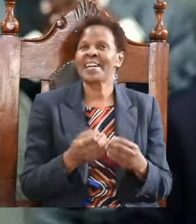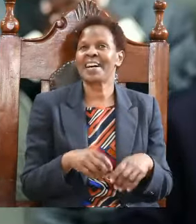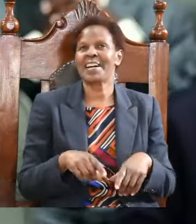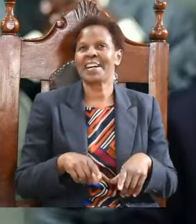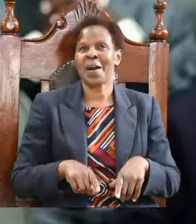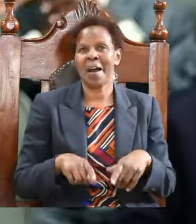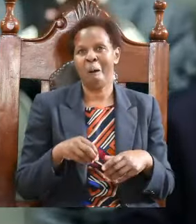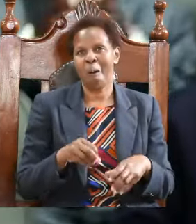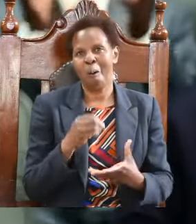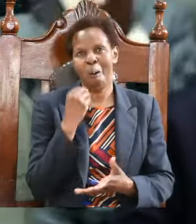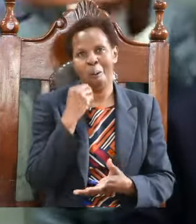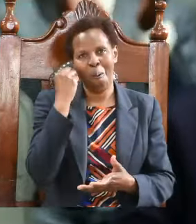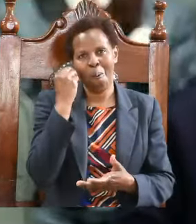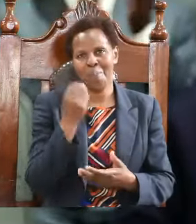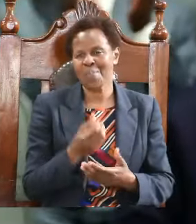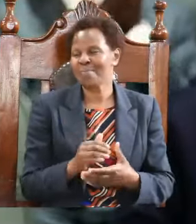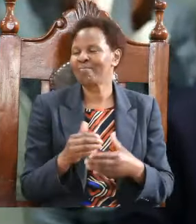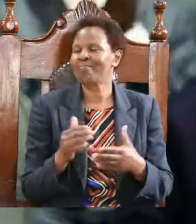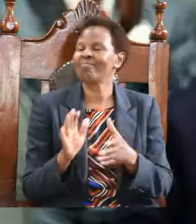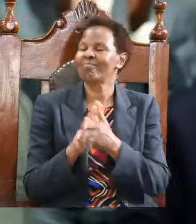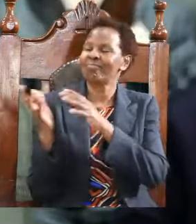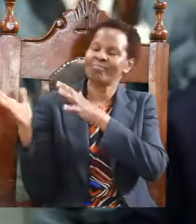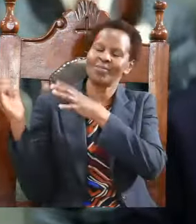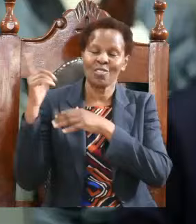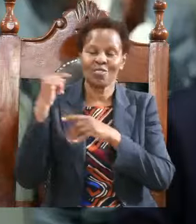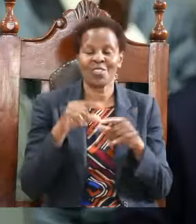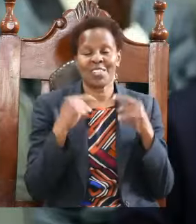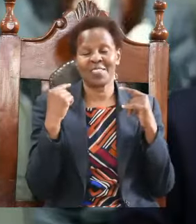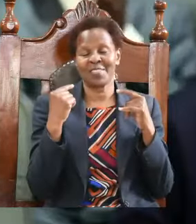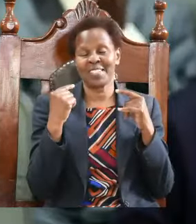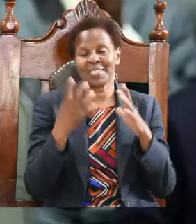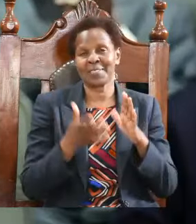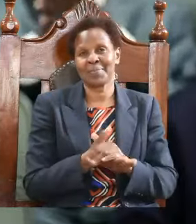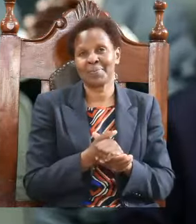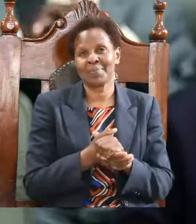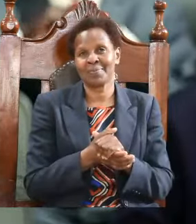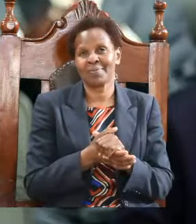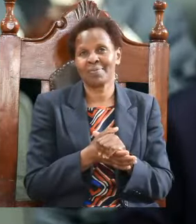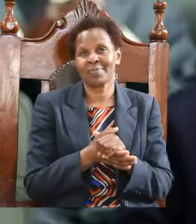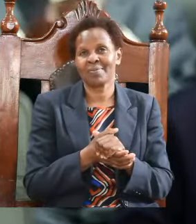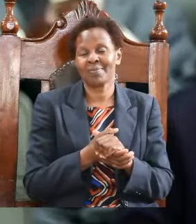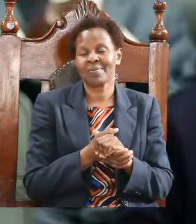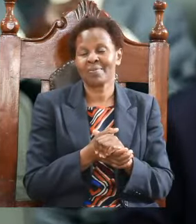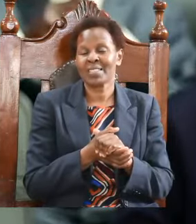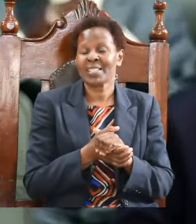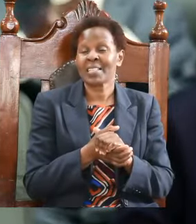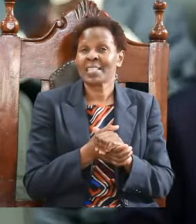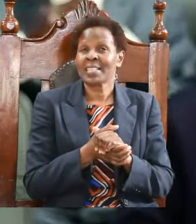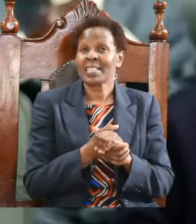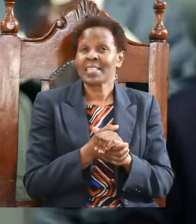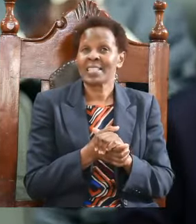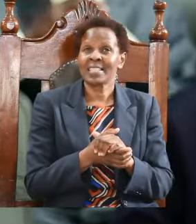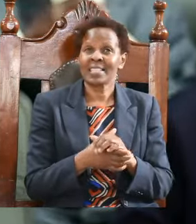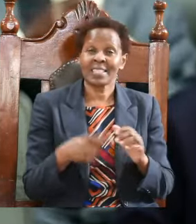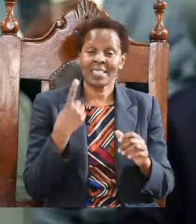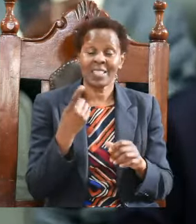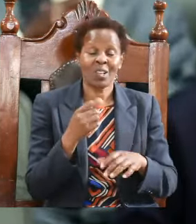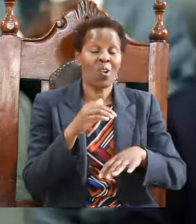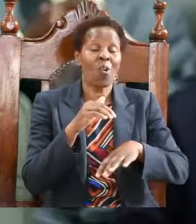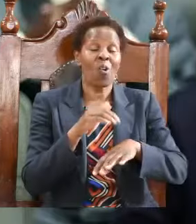us appreciate him. I appreciate her for what she's doing. And as she put it on Friday,